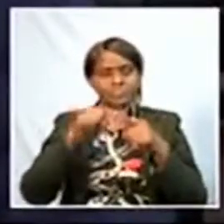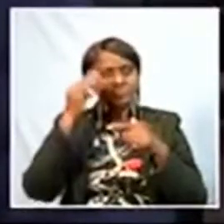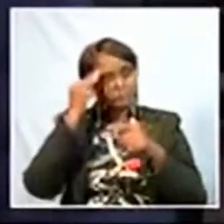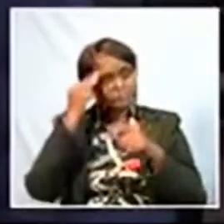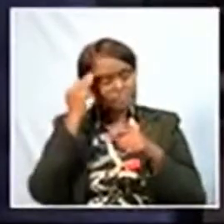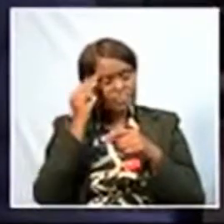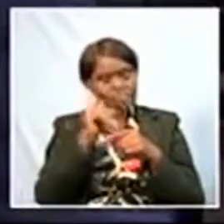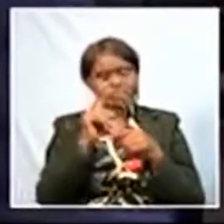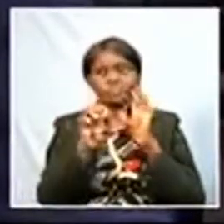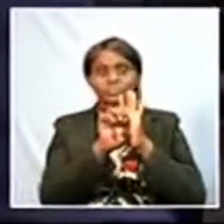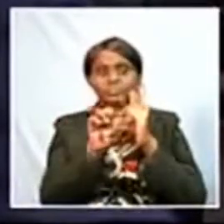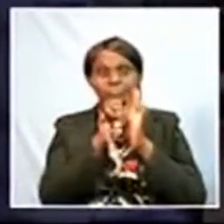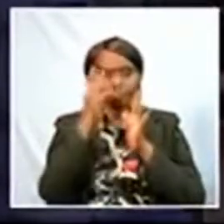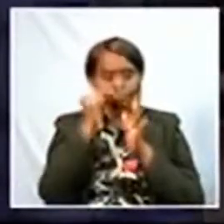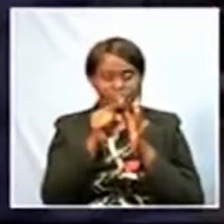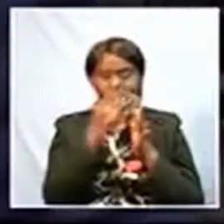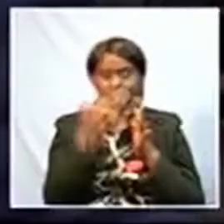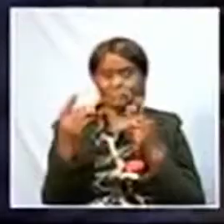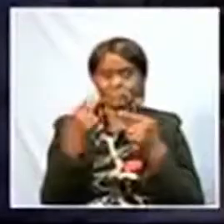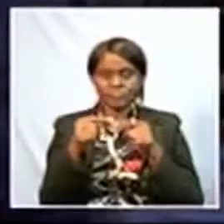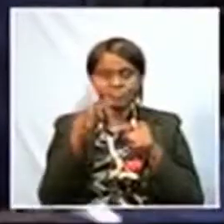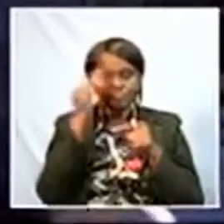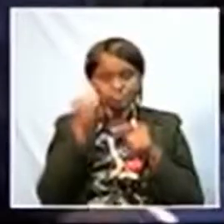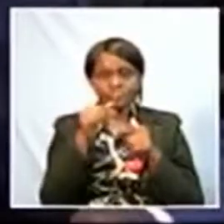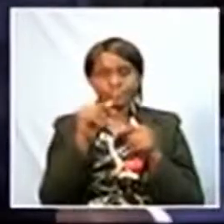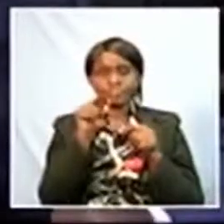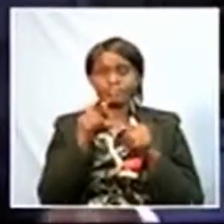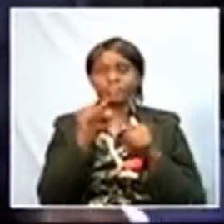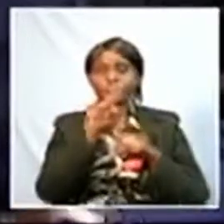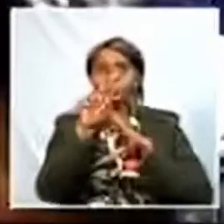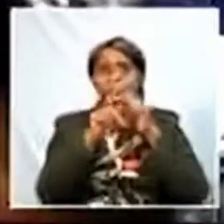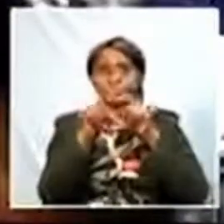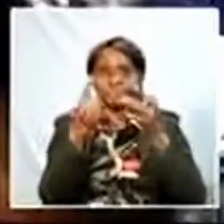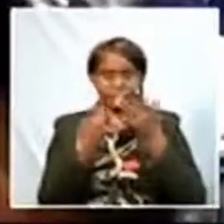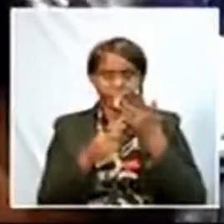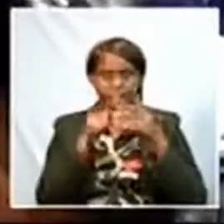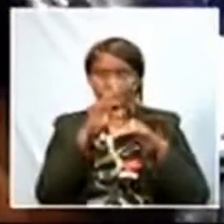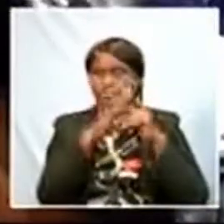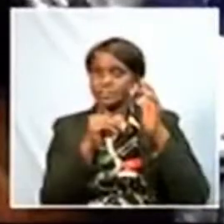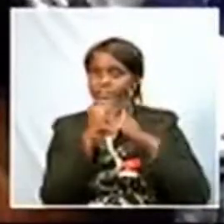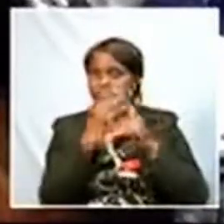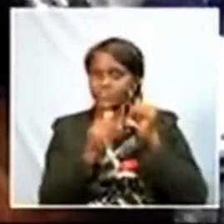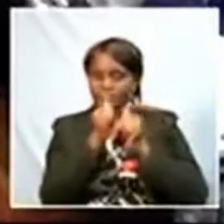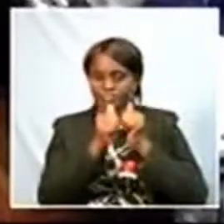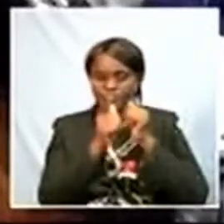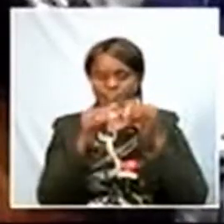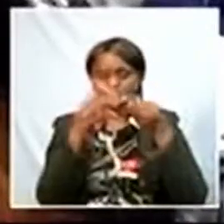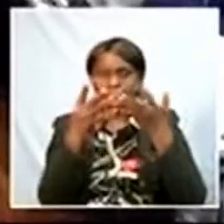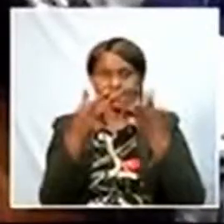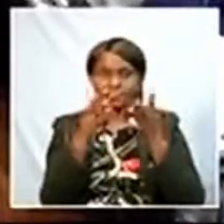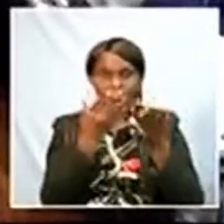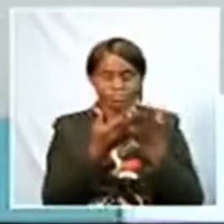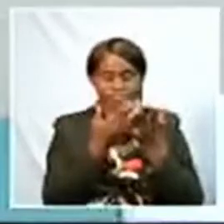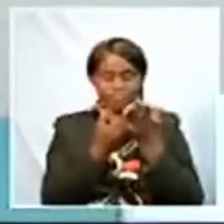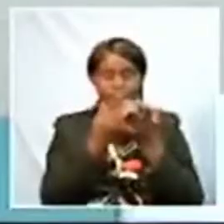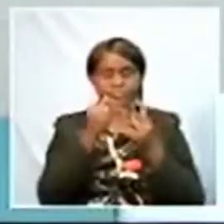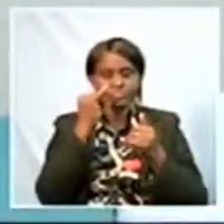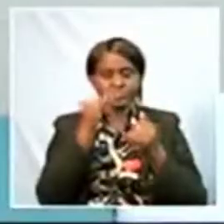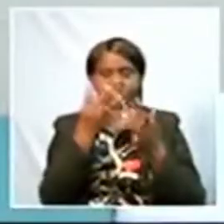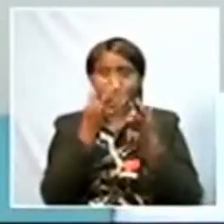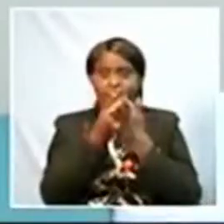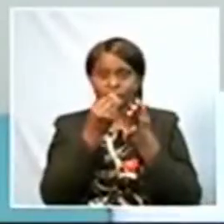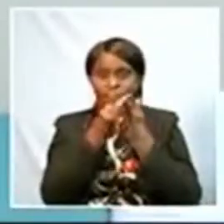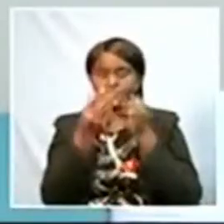such things are happening. The question is the comfort that gives the finance